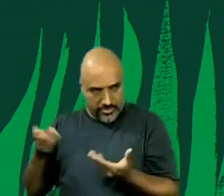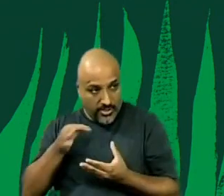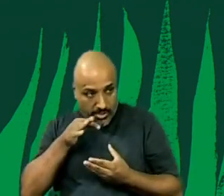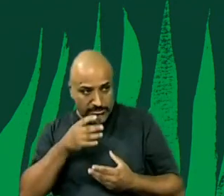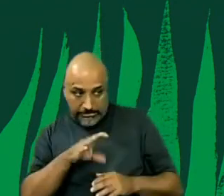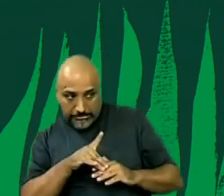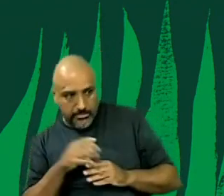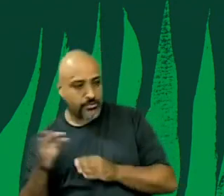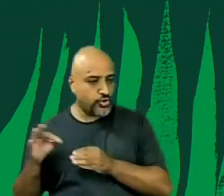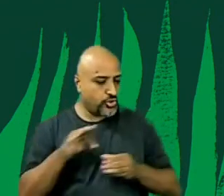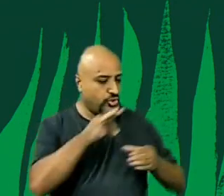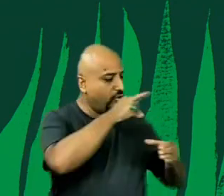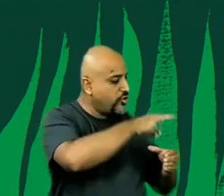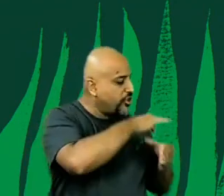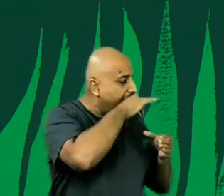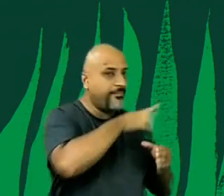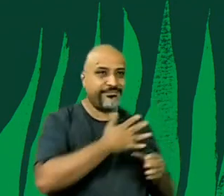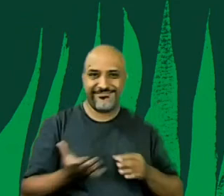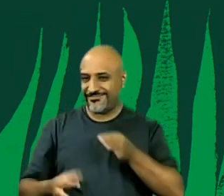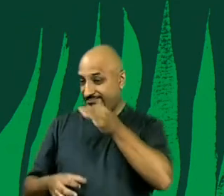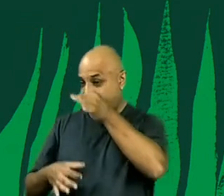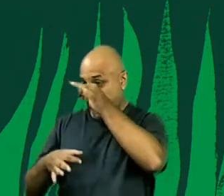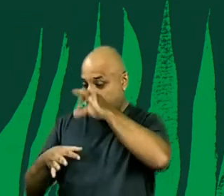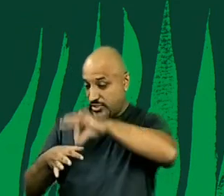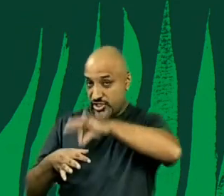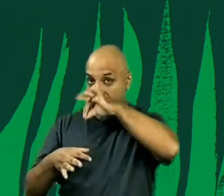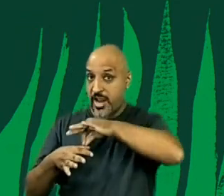everything, teas. And today,